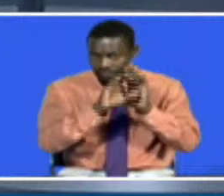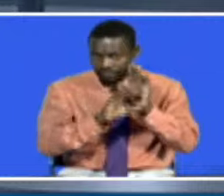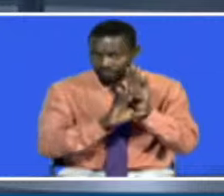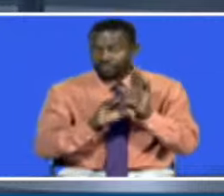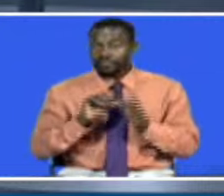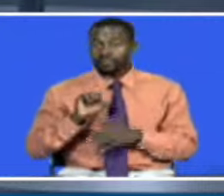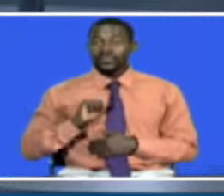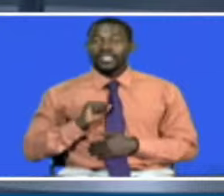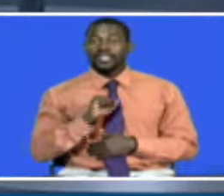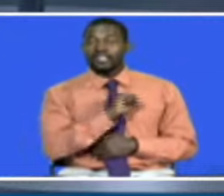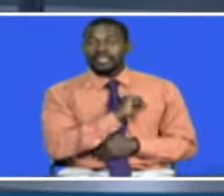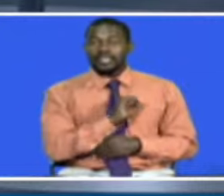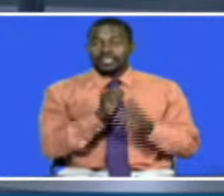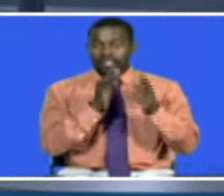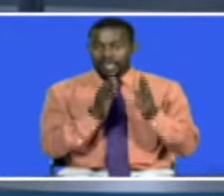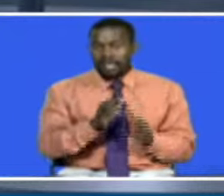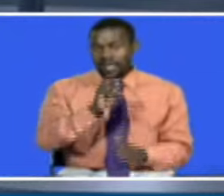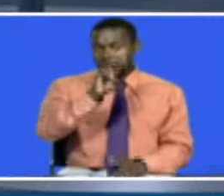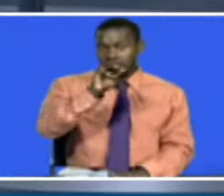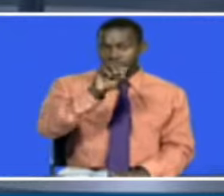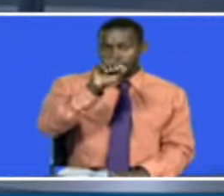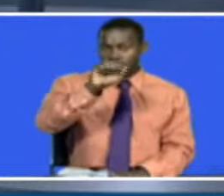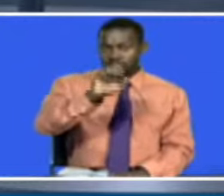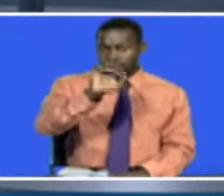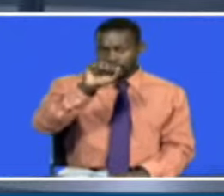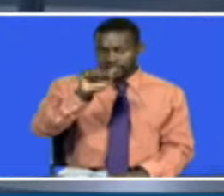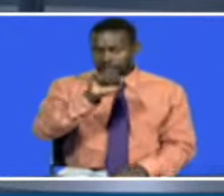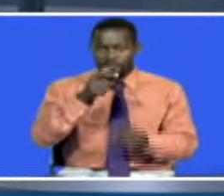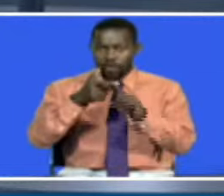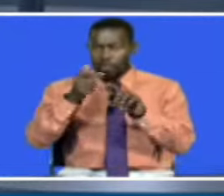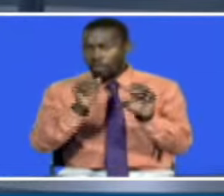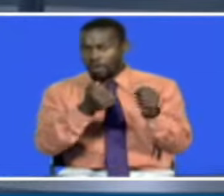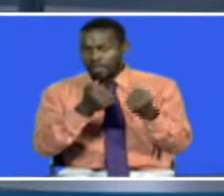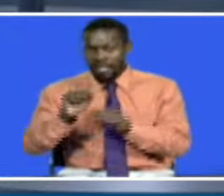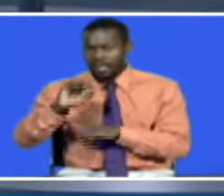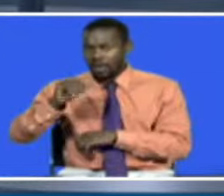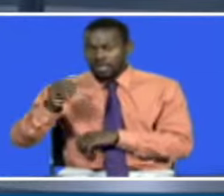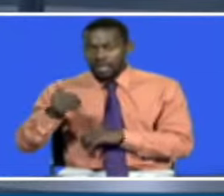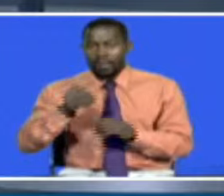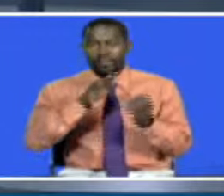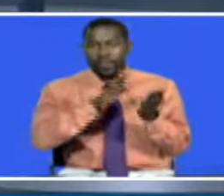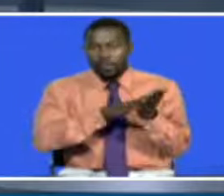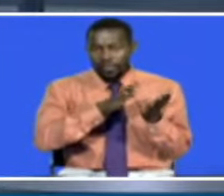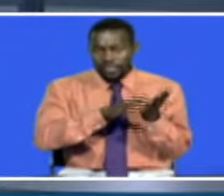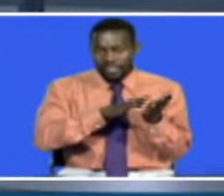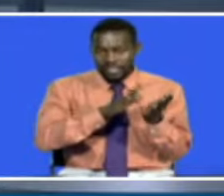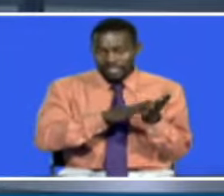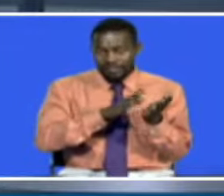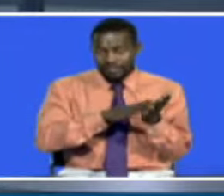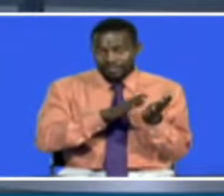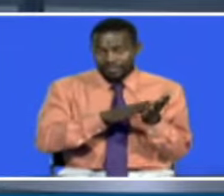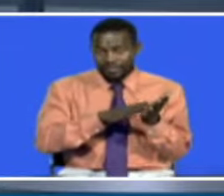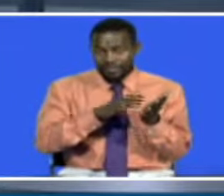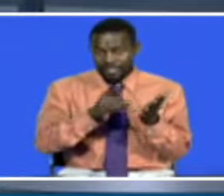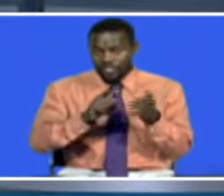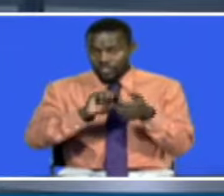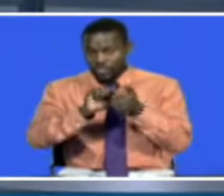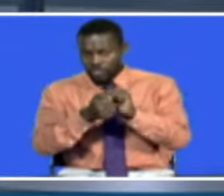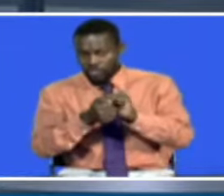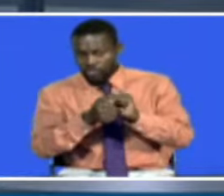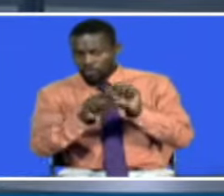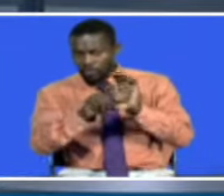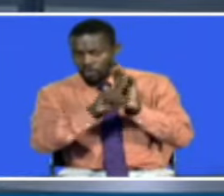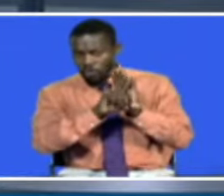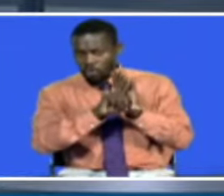Senator Moses Kajwang of the County of Homa Bay is proposing a legislative amendment to this end. Make it quick,